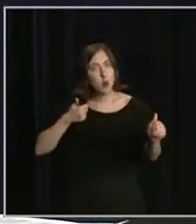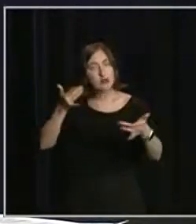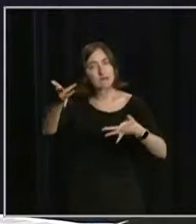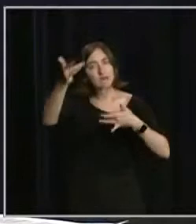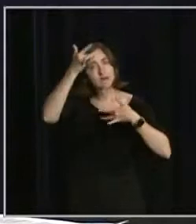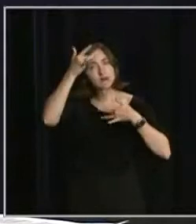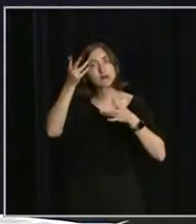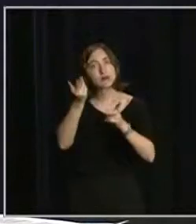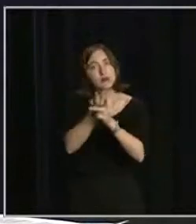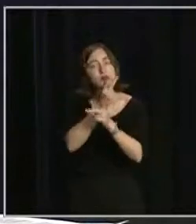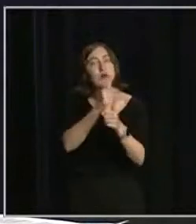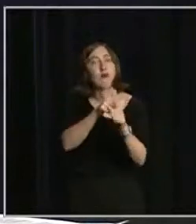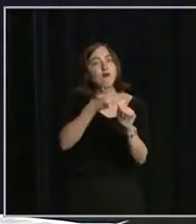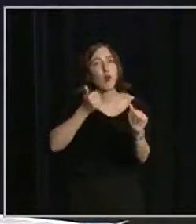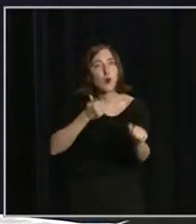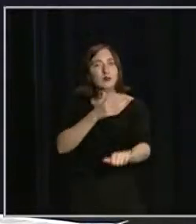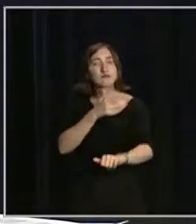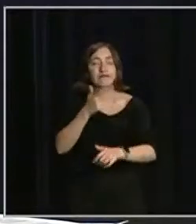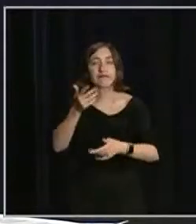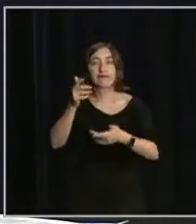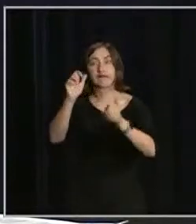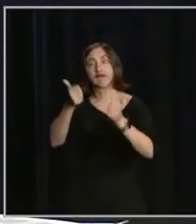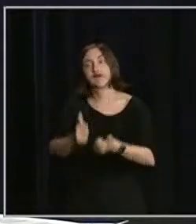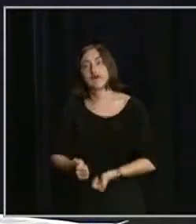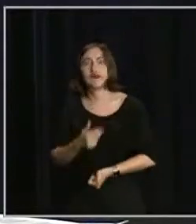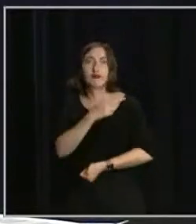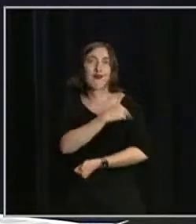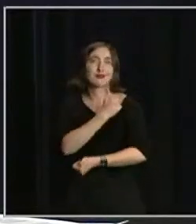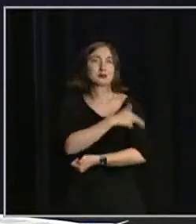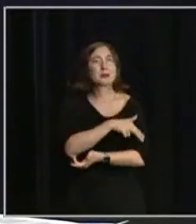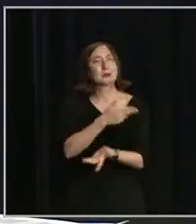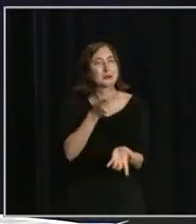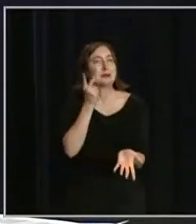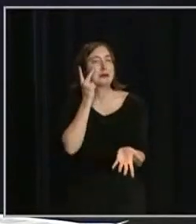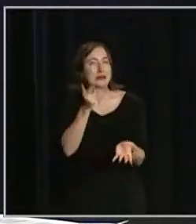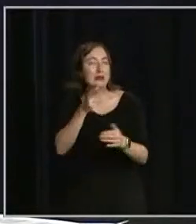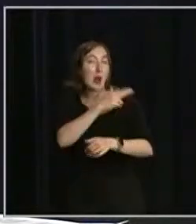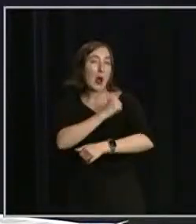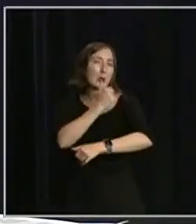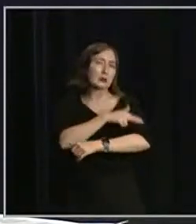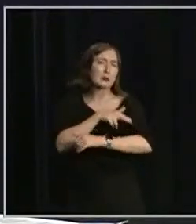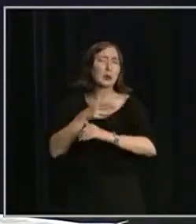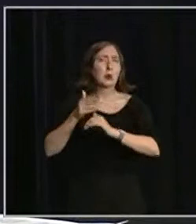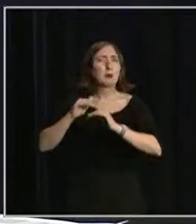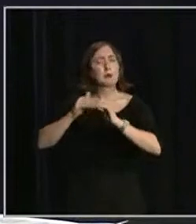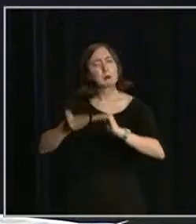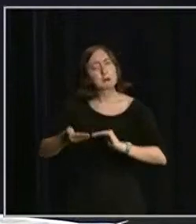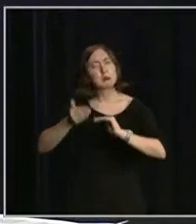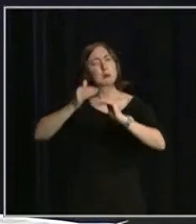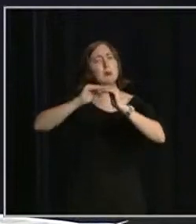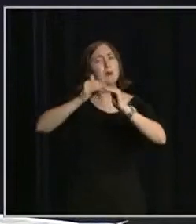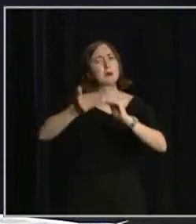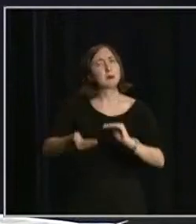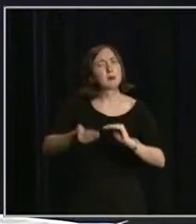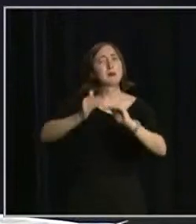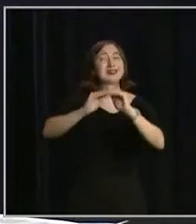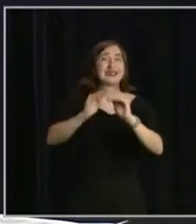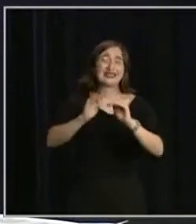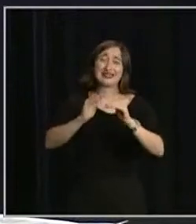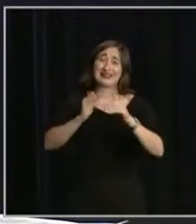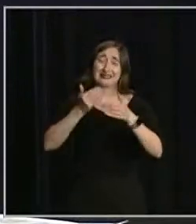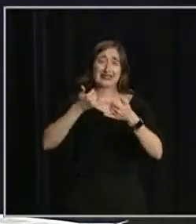hospital numbers kind of go up one day, down one day, but they're still at a very, very dangerous level, over